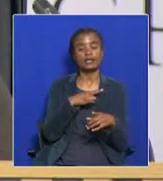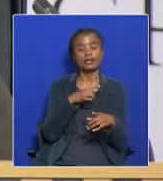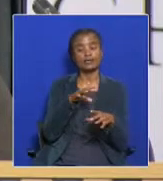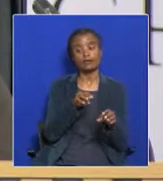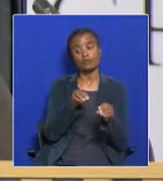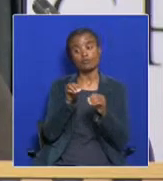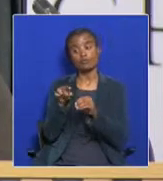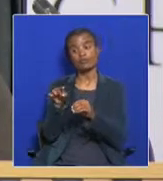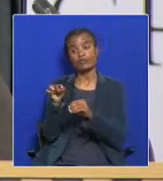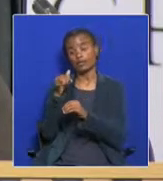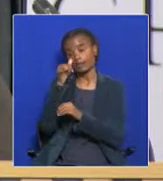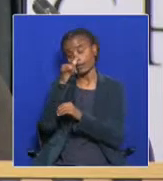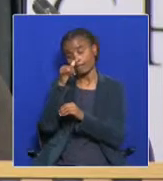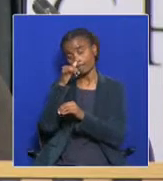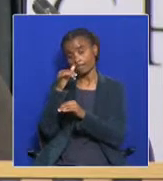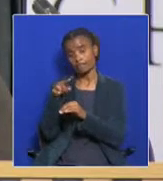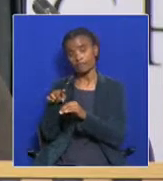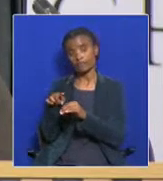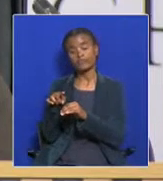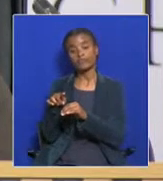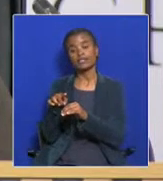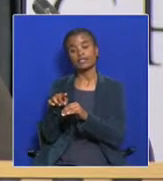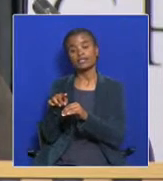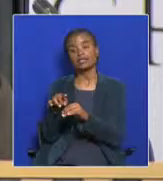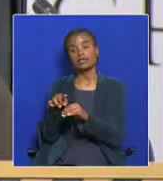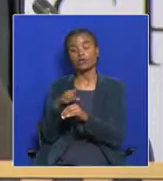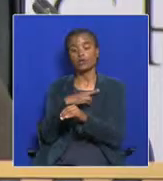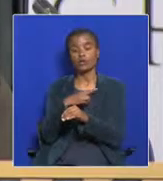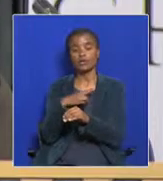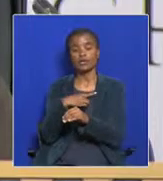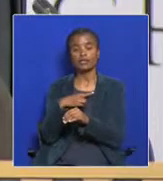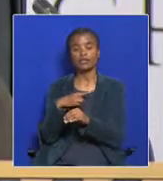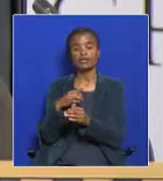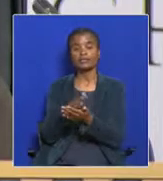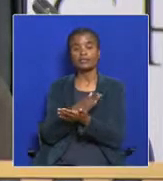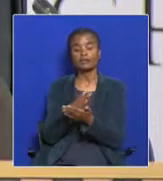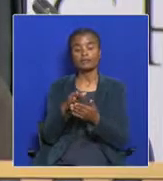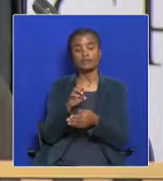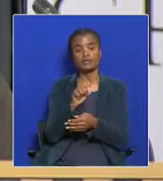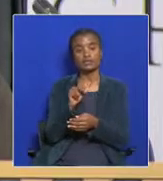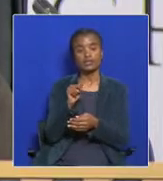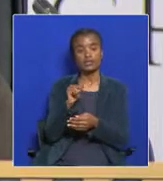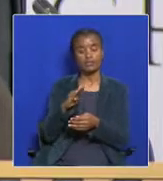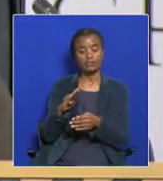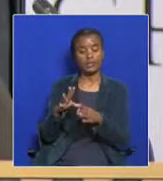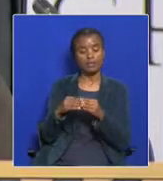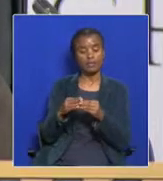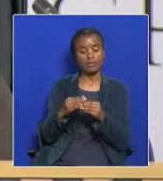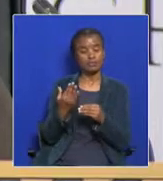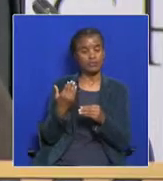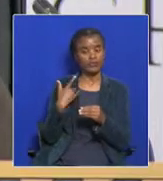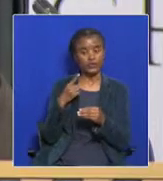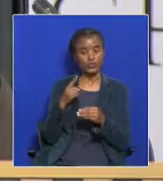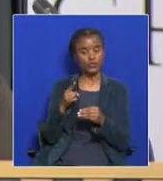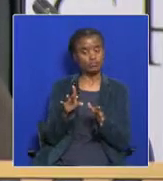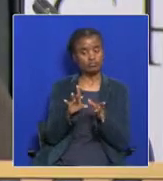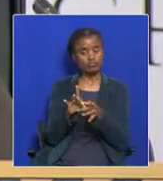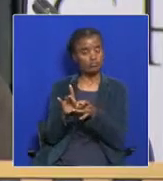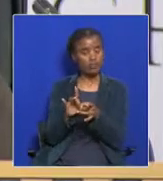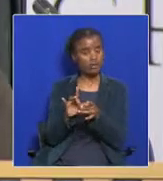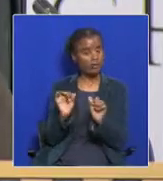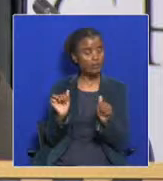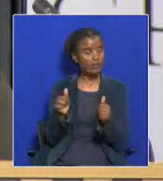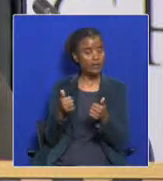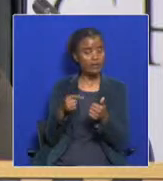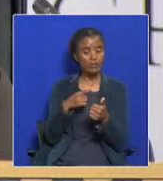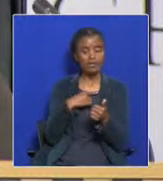that certain Saneb members and I were not seeing eye to eye, and allegations were made. I know some were